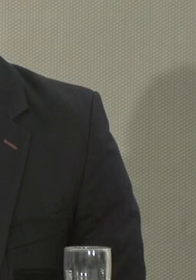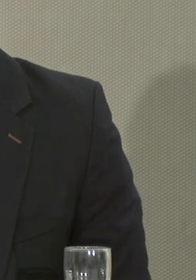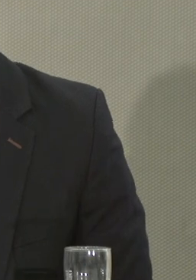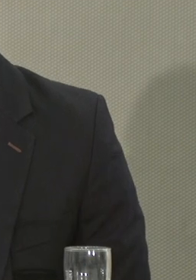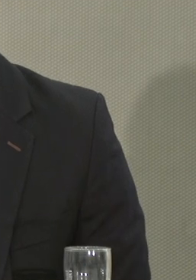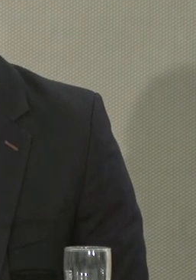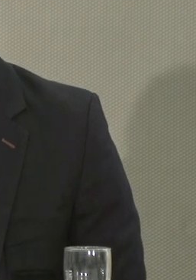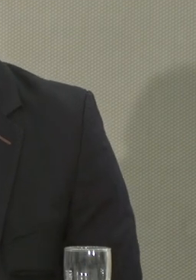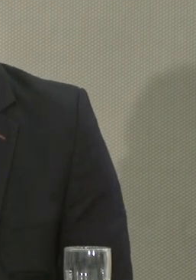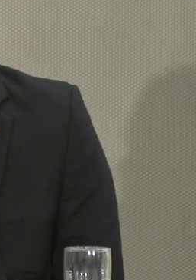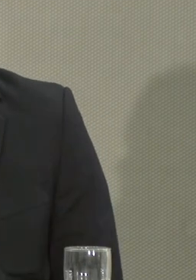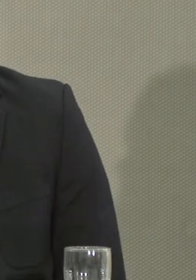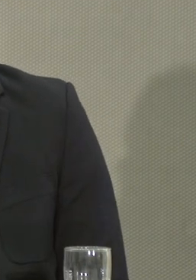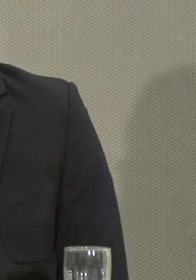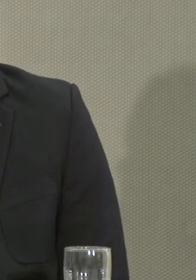trying to do and the benefit you're going to be.